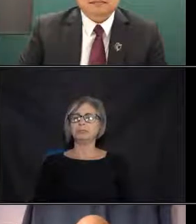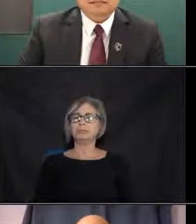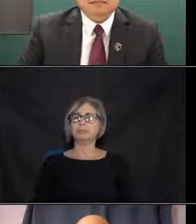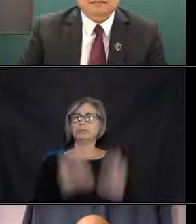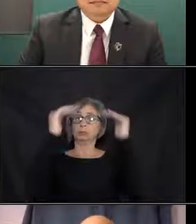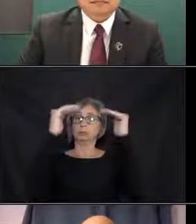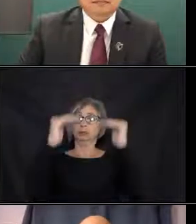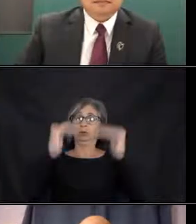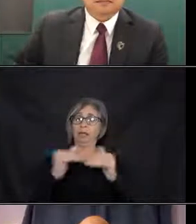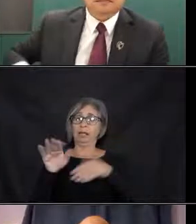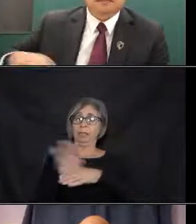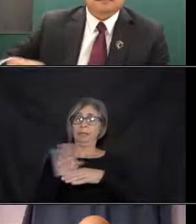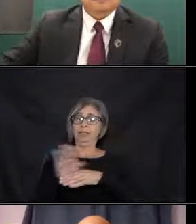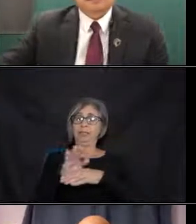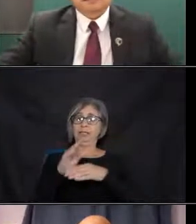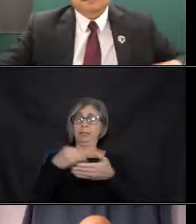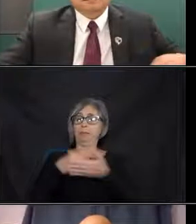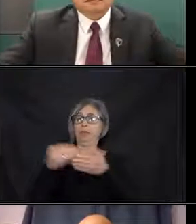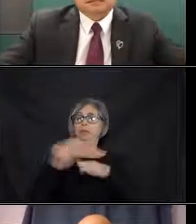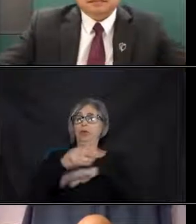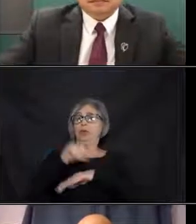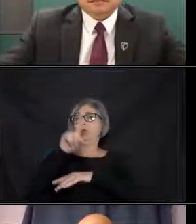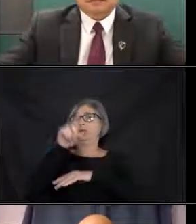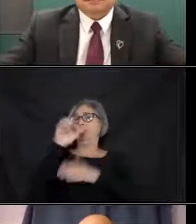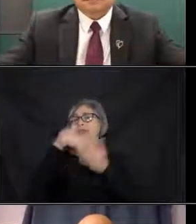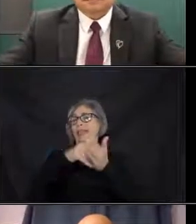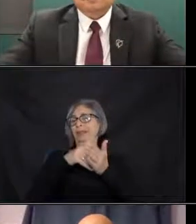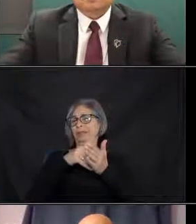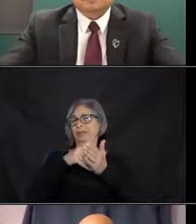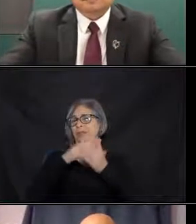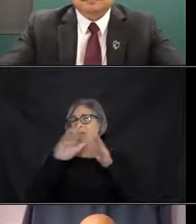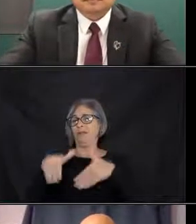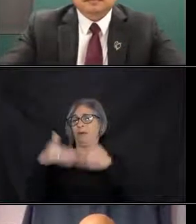Moving on to bids and purchases over 100,000. May have a motion to